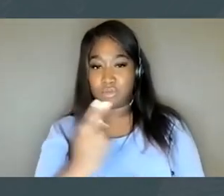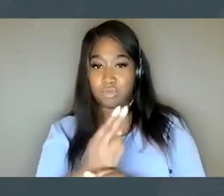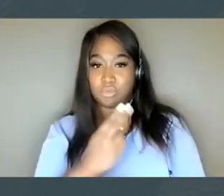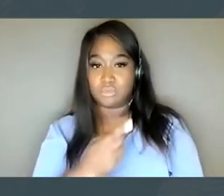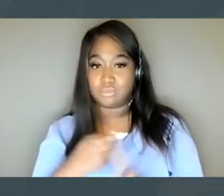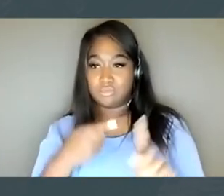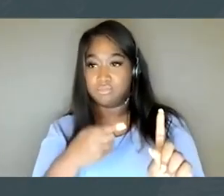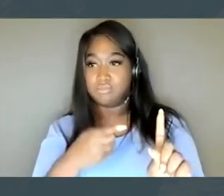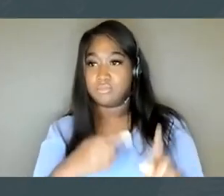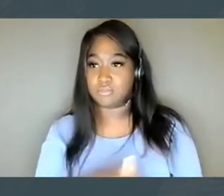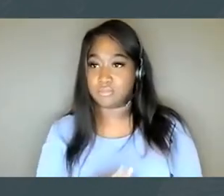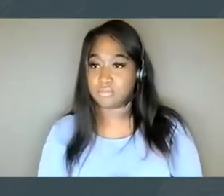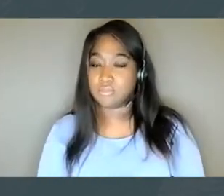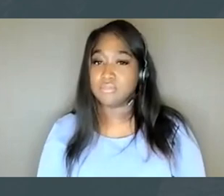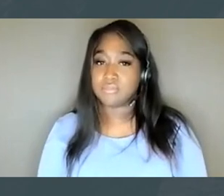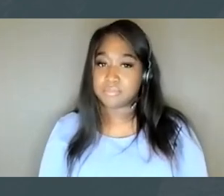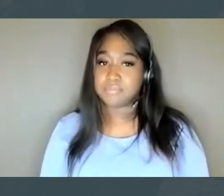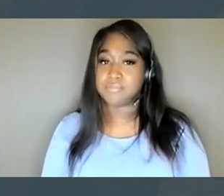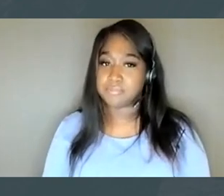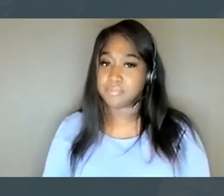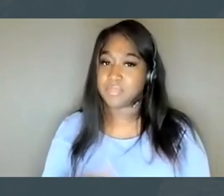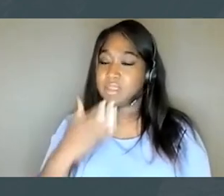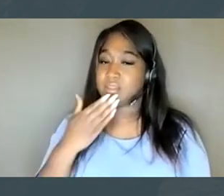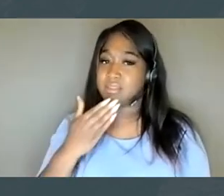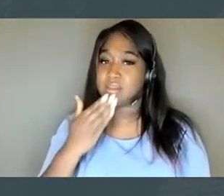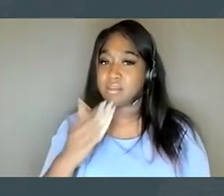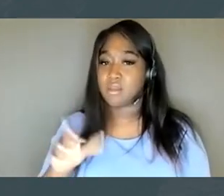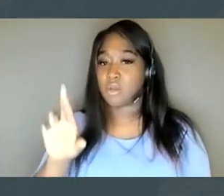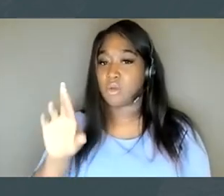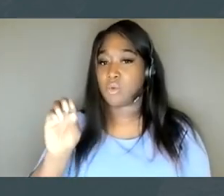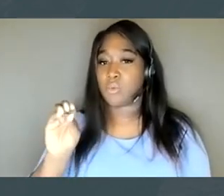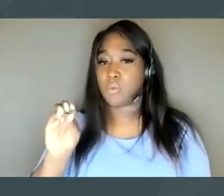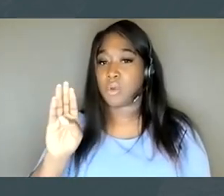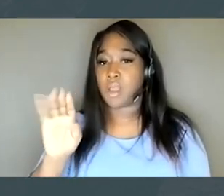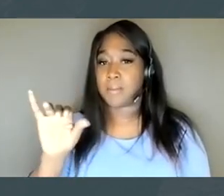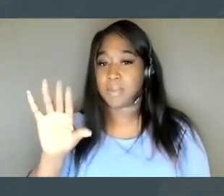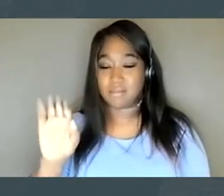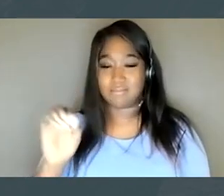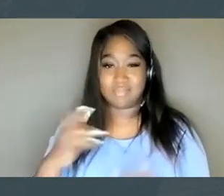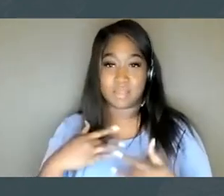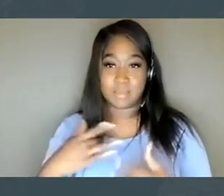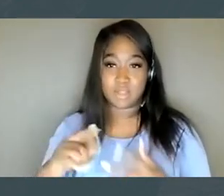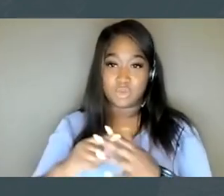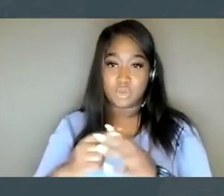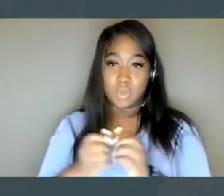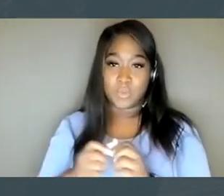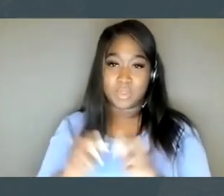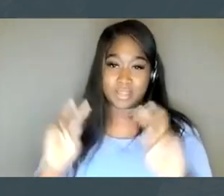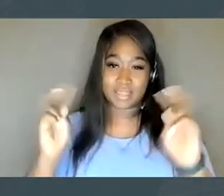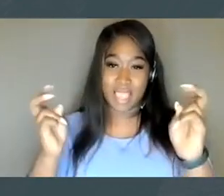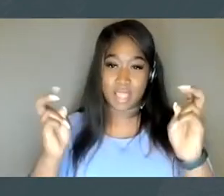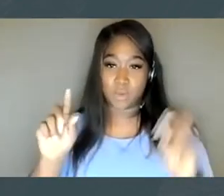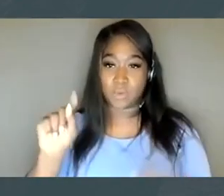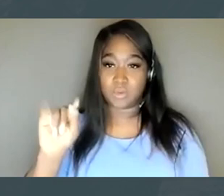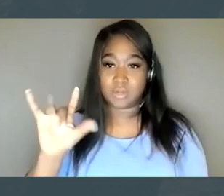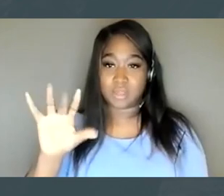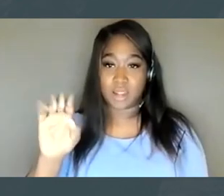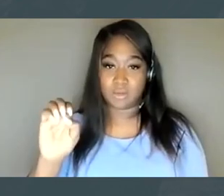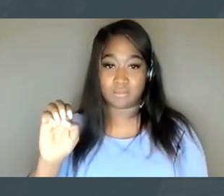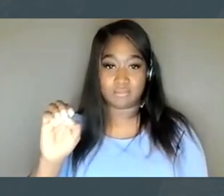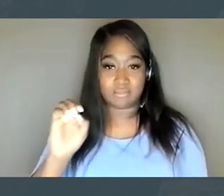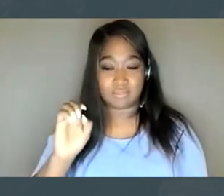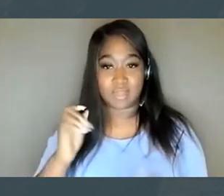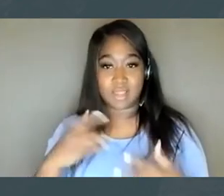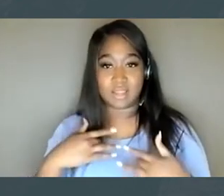took me some time to, usually I begin with titles, and I find my titles very easily. So this wasn't